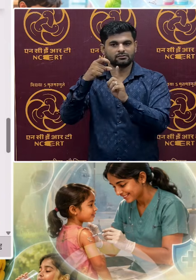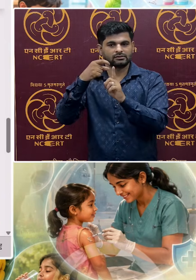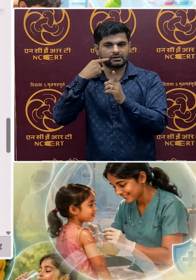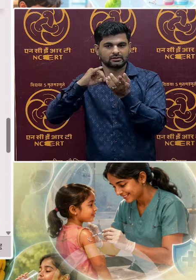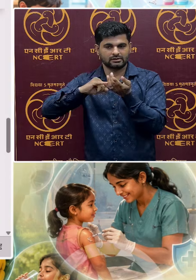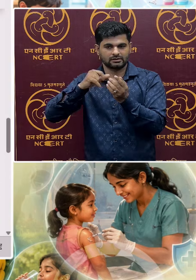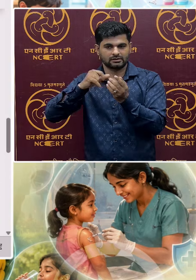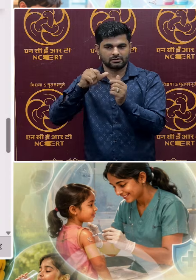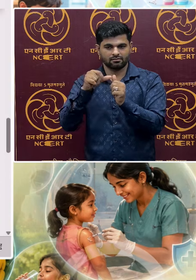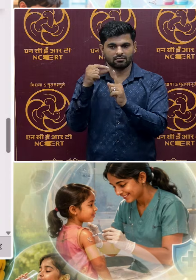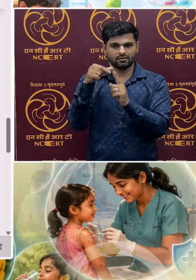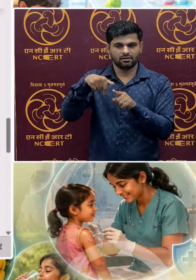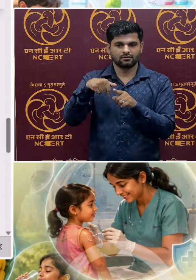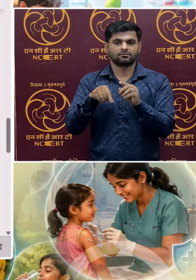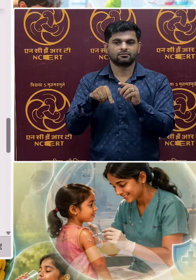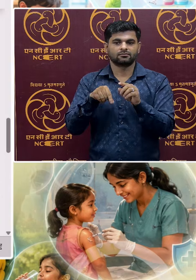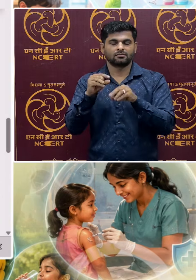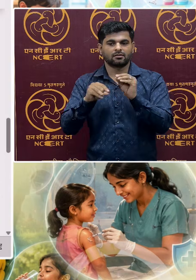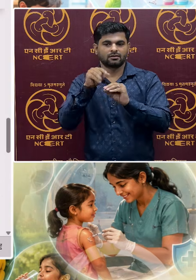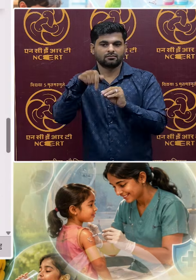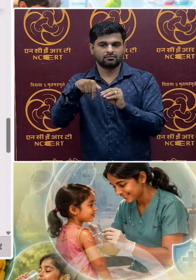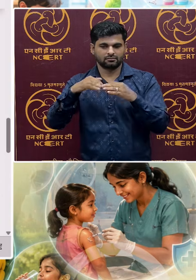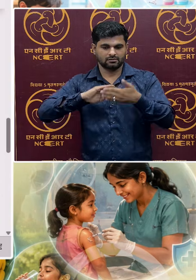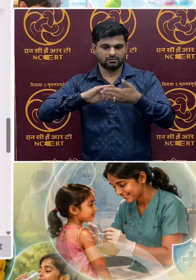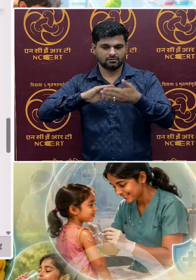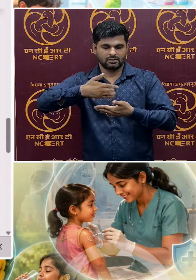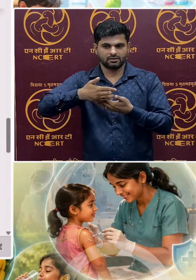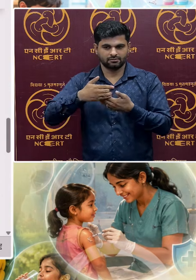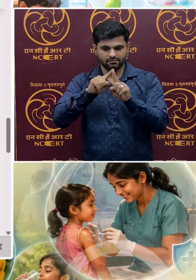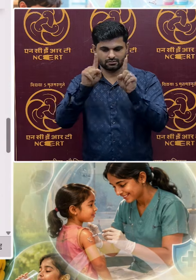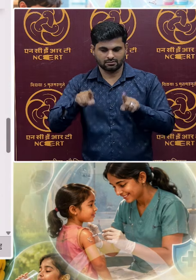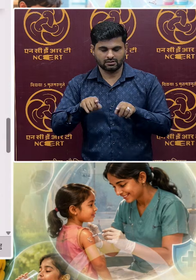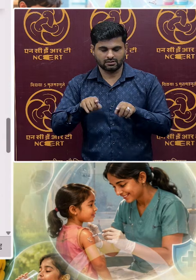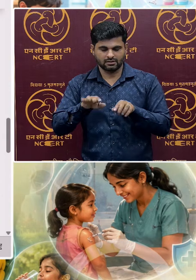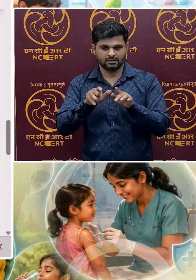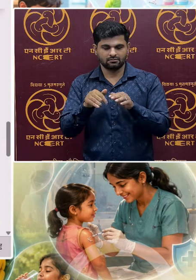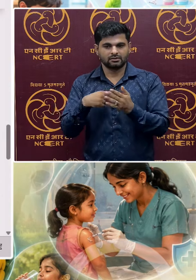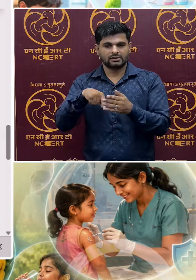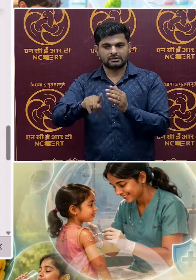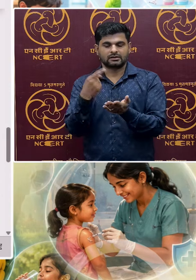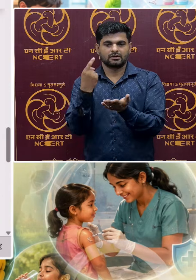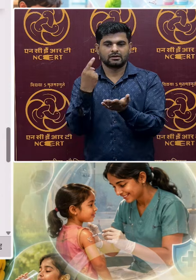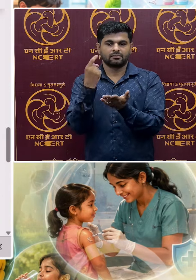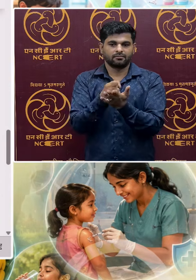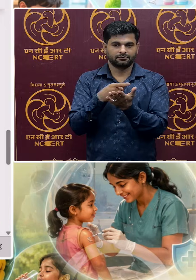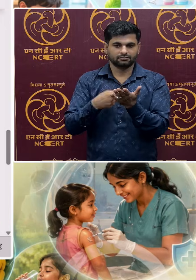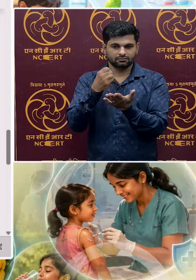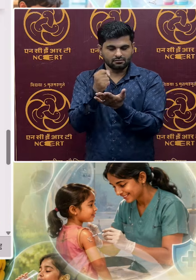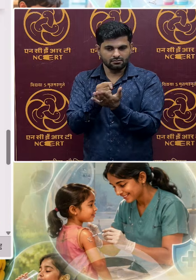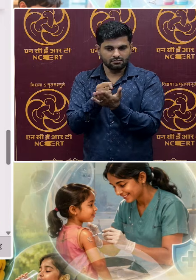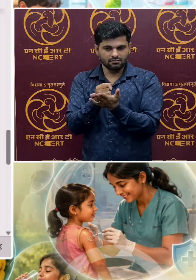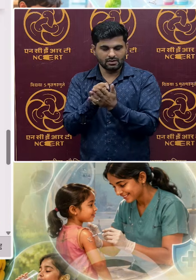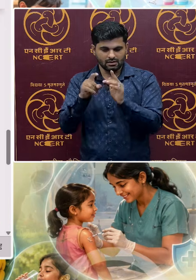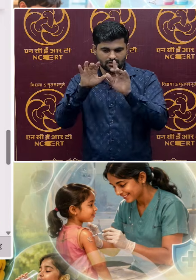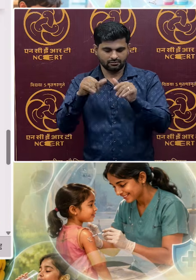can operate it on the desktop itself. So you can register yourself and complete your profile